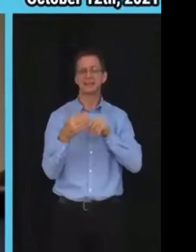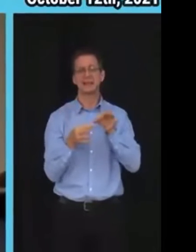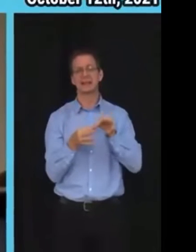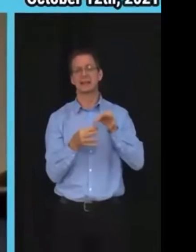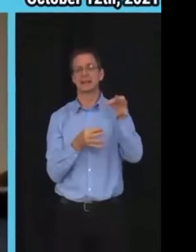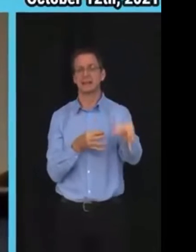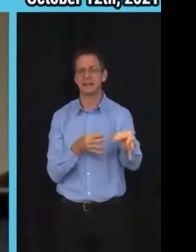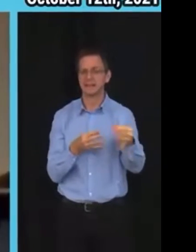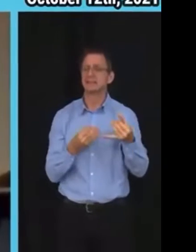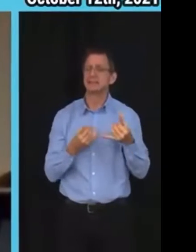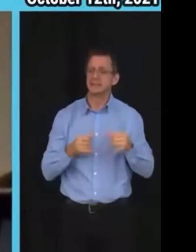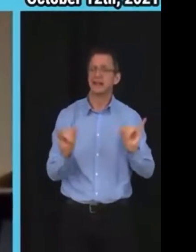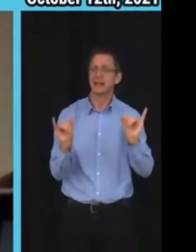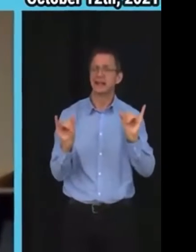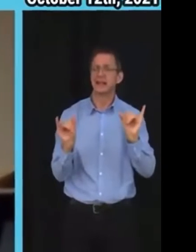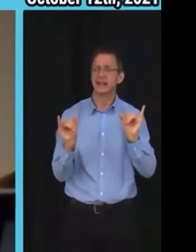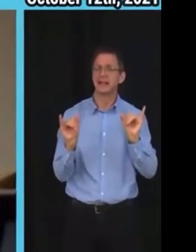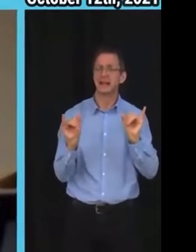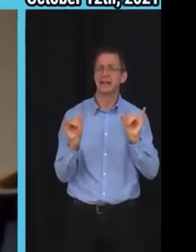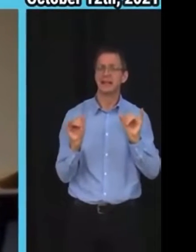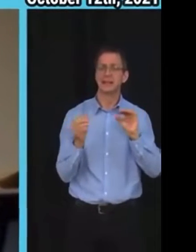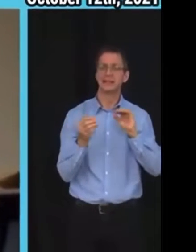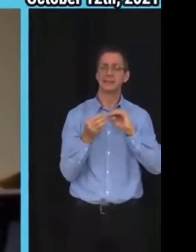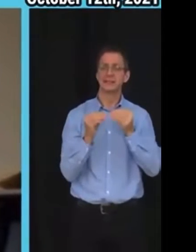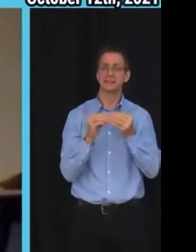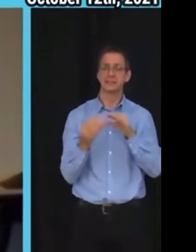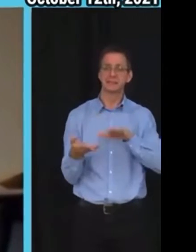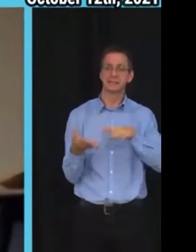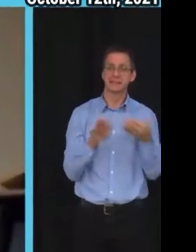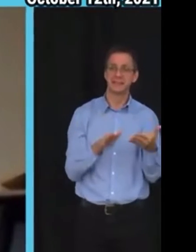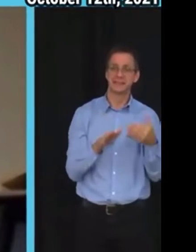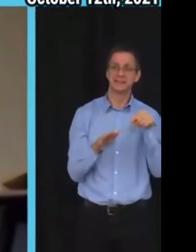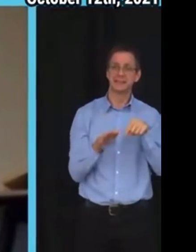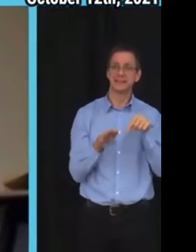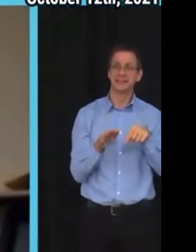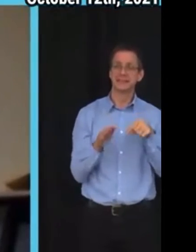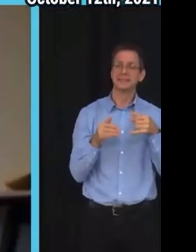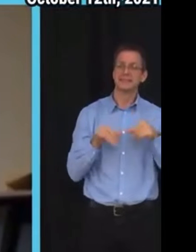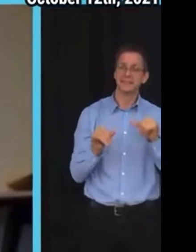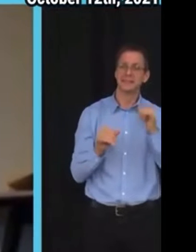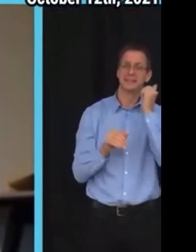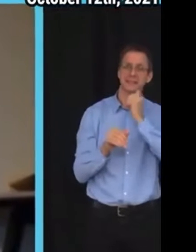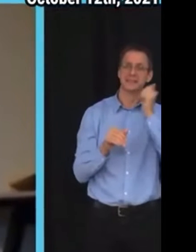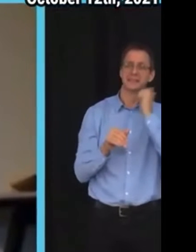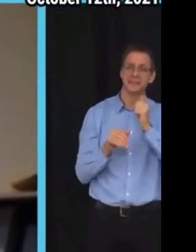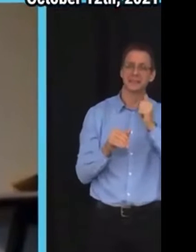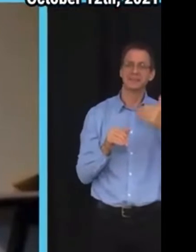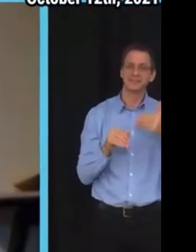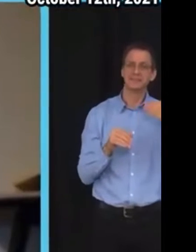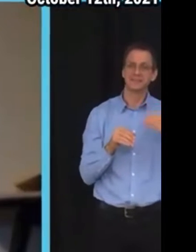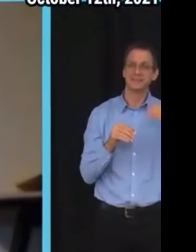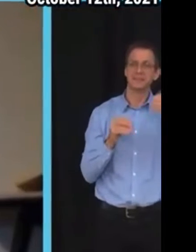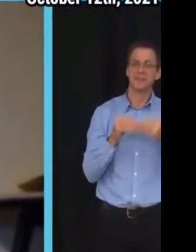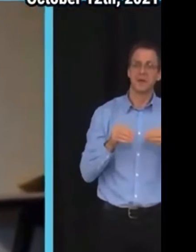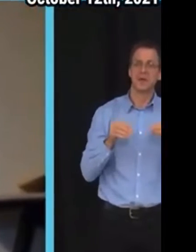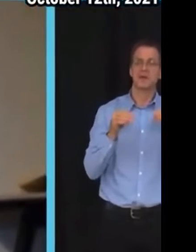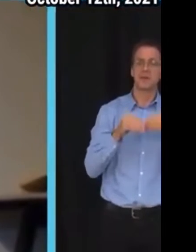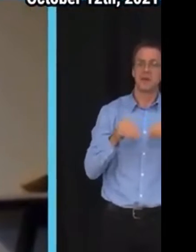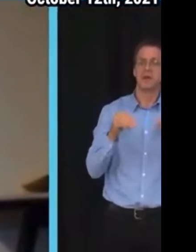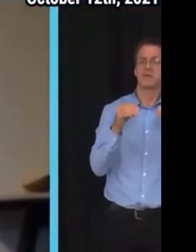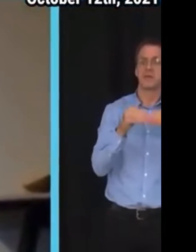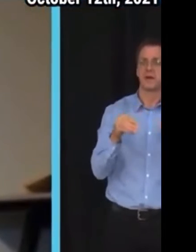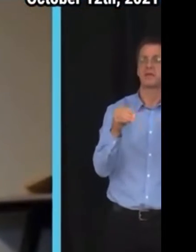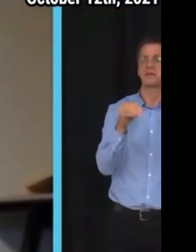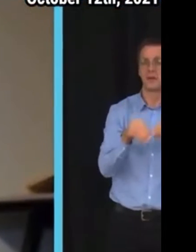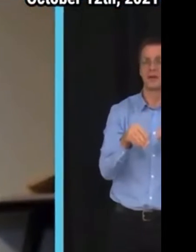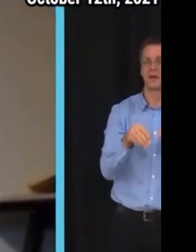People continue to die due to COVID-19. Since Friday, we have had an average of eight new deaths per